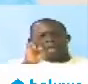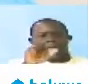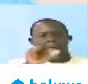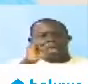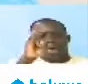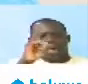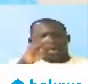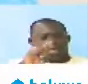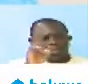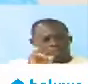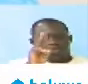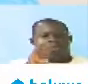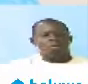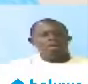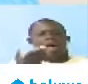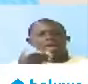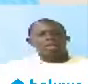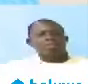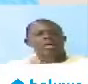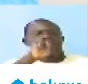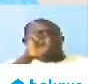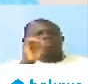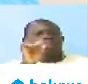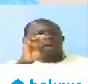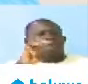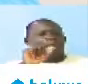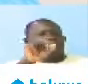Somalia. Somalia.